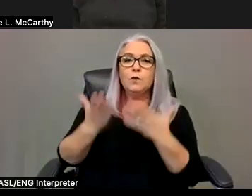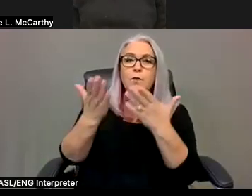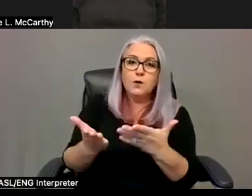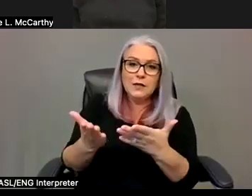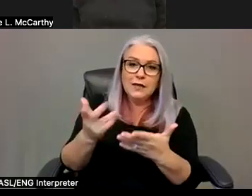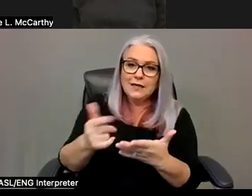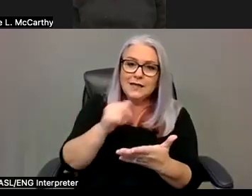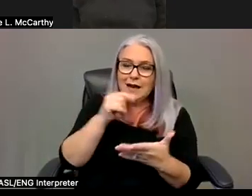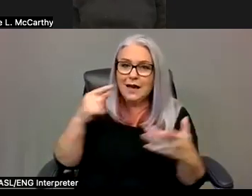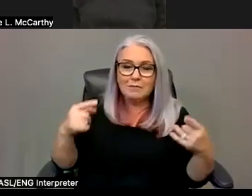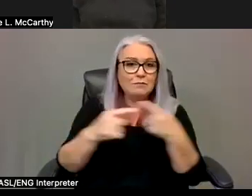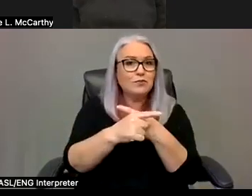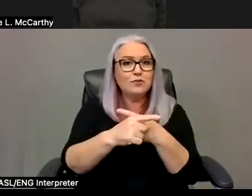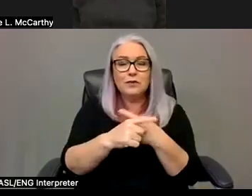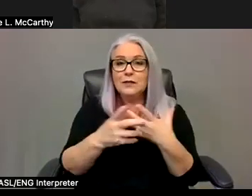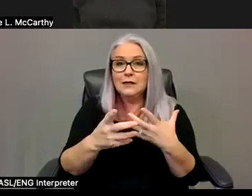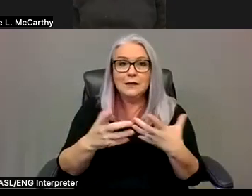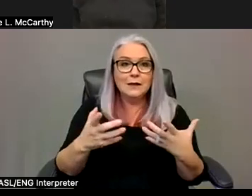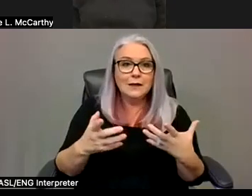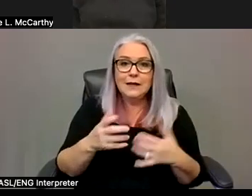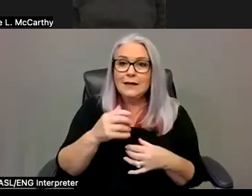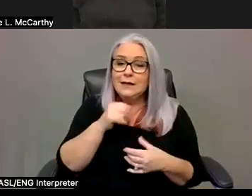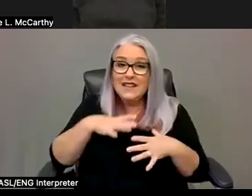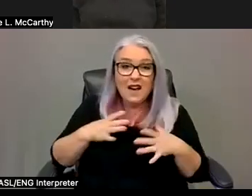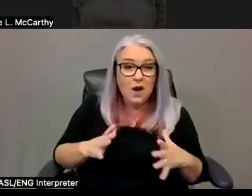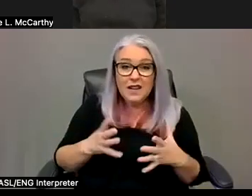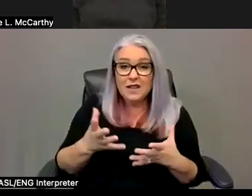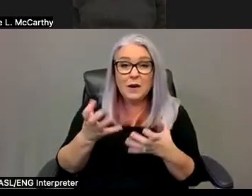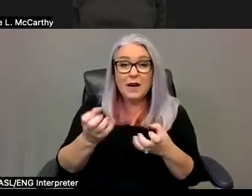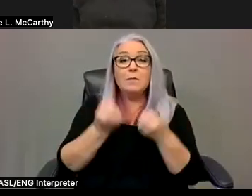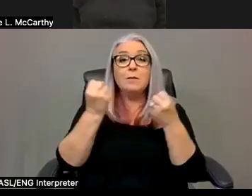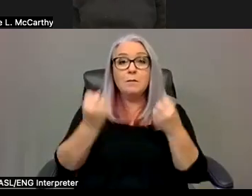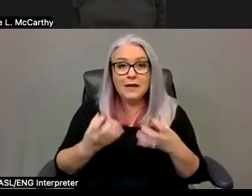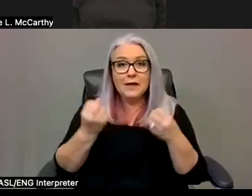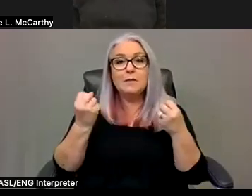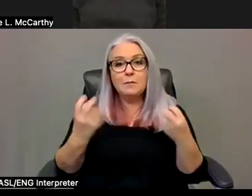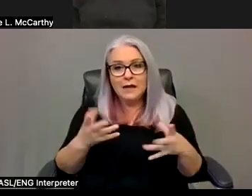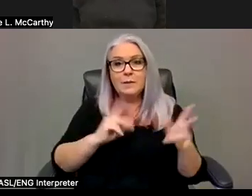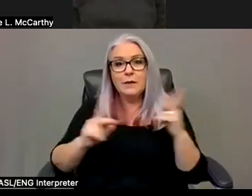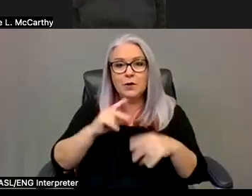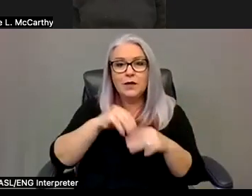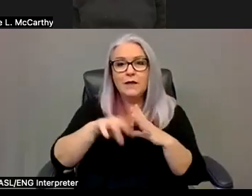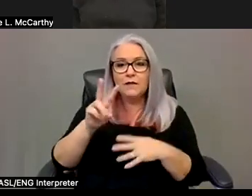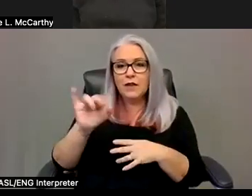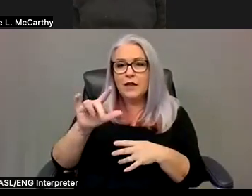incredibly controversial and not wanted by many, many, many people in this village.